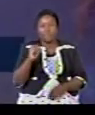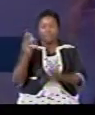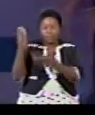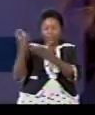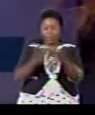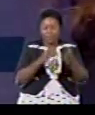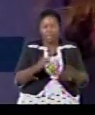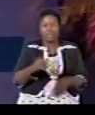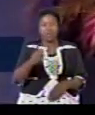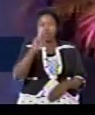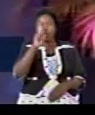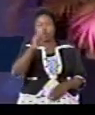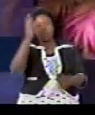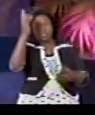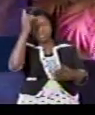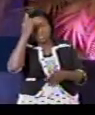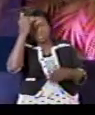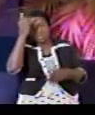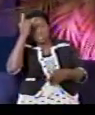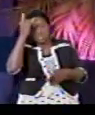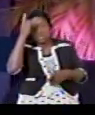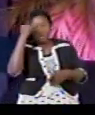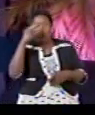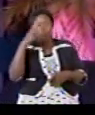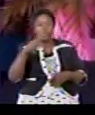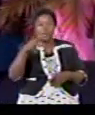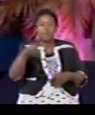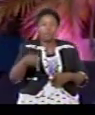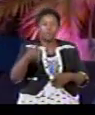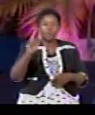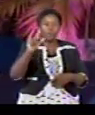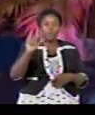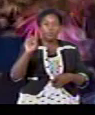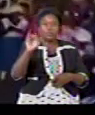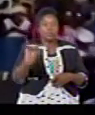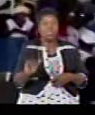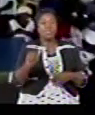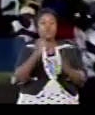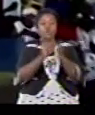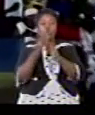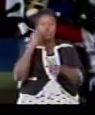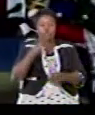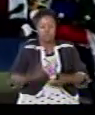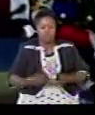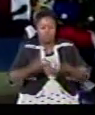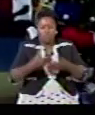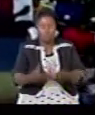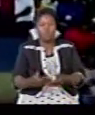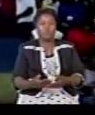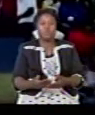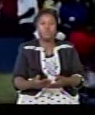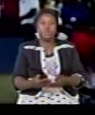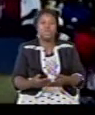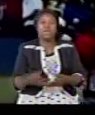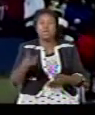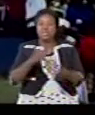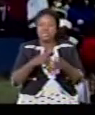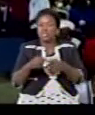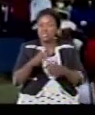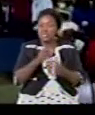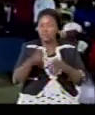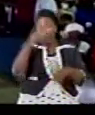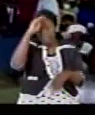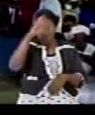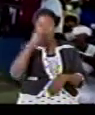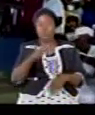bringing one sick of the palsy, which was born of four. The man was so sick,